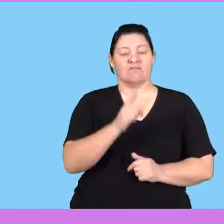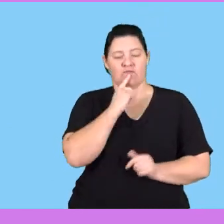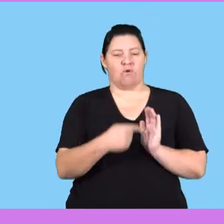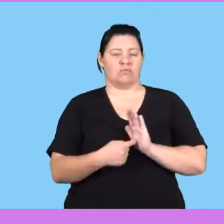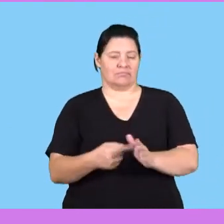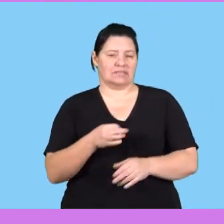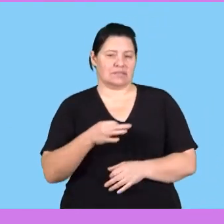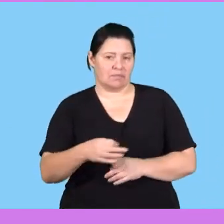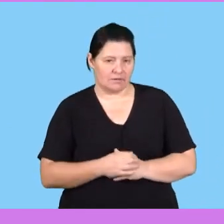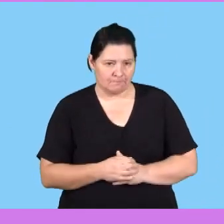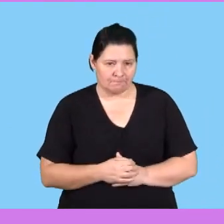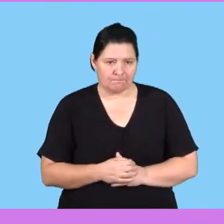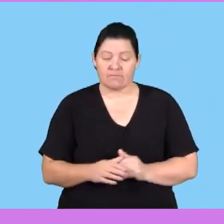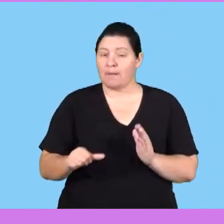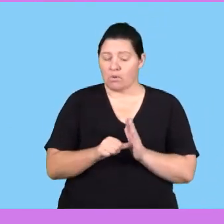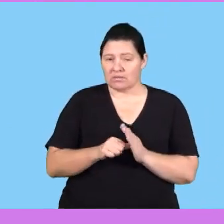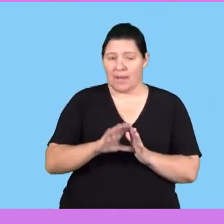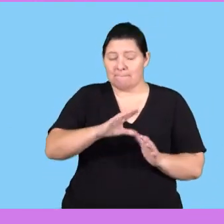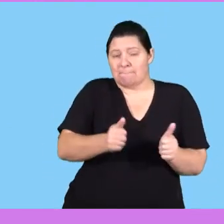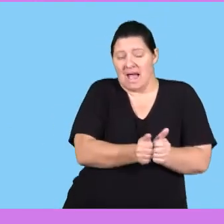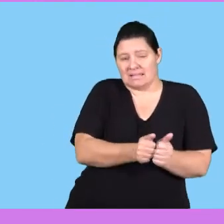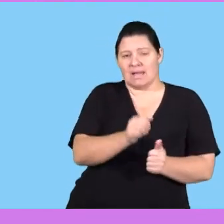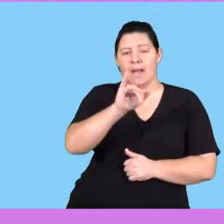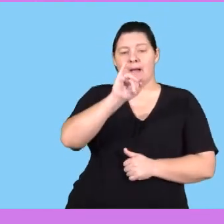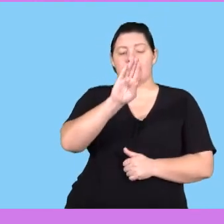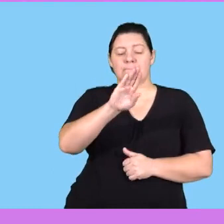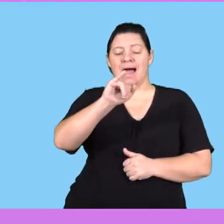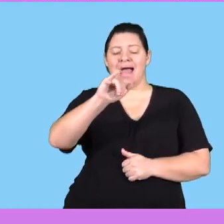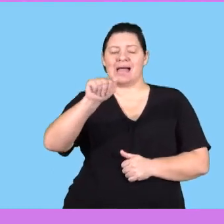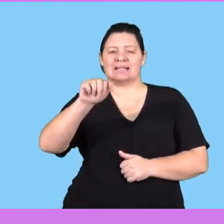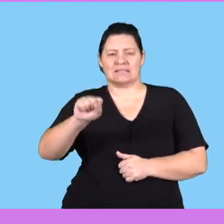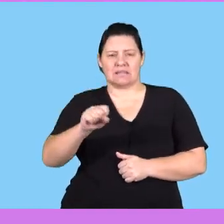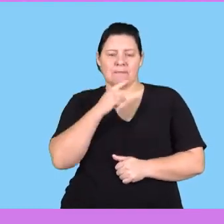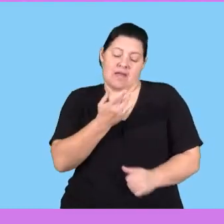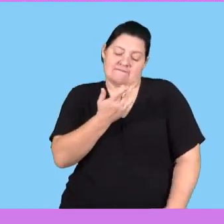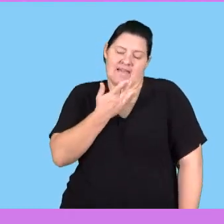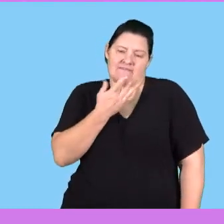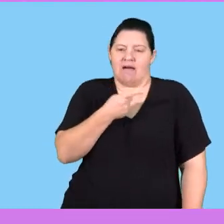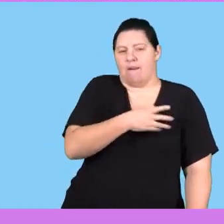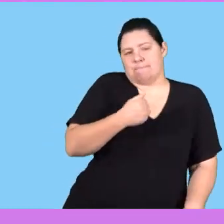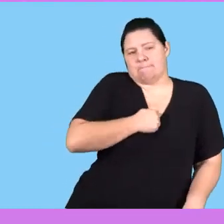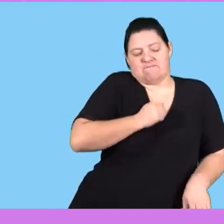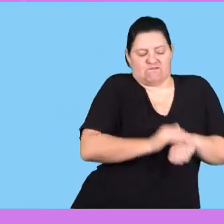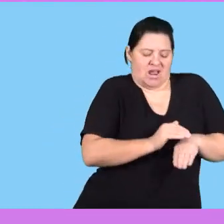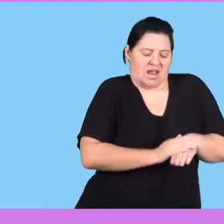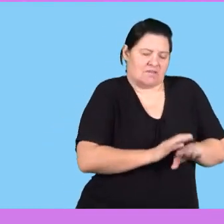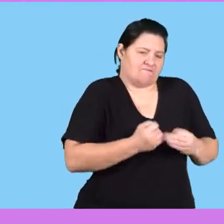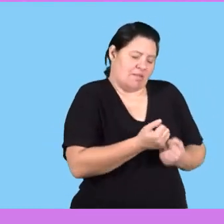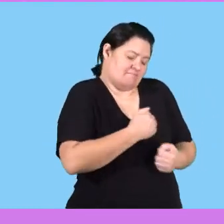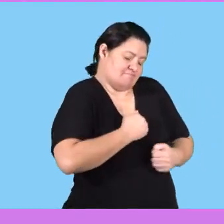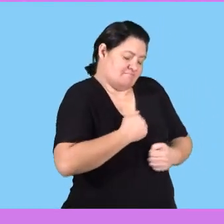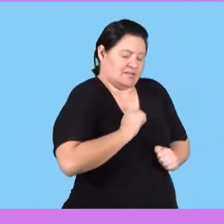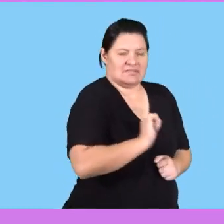sample. What else is important? Bias. So what is the meaning of bias? It's to favor or oppose something